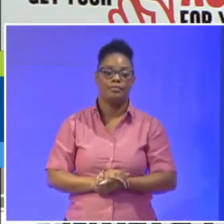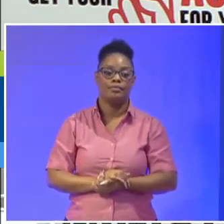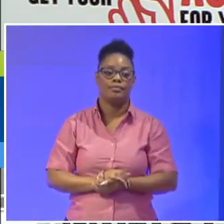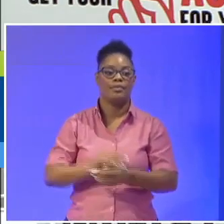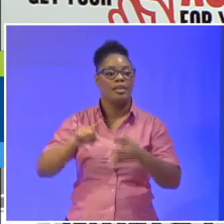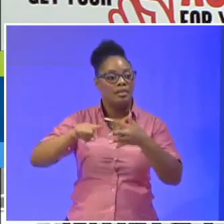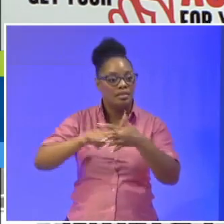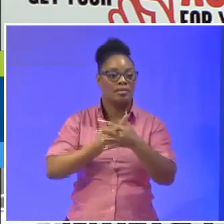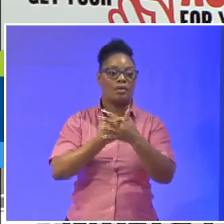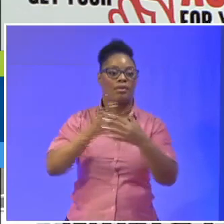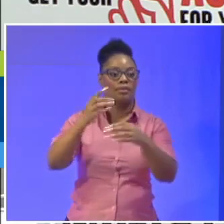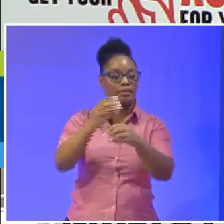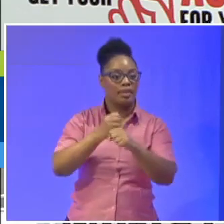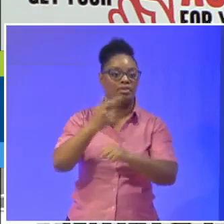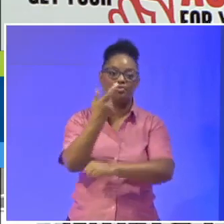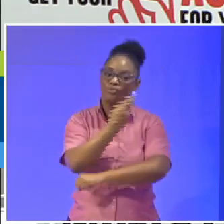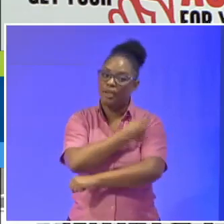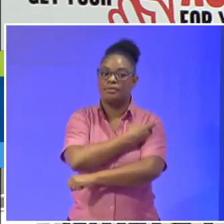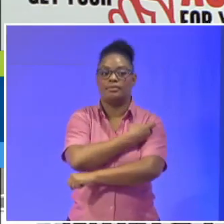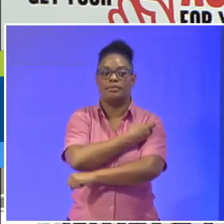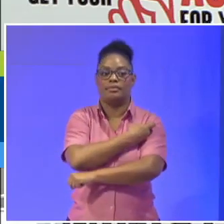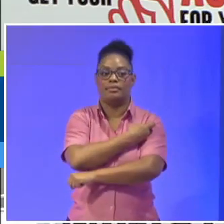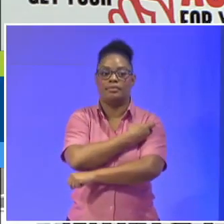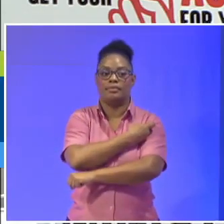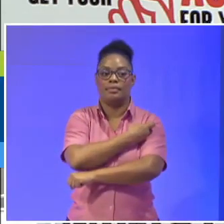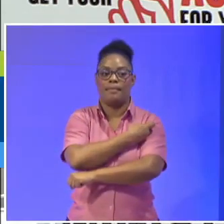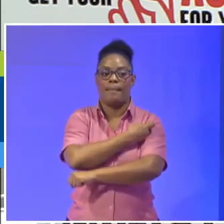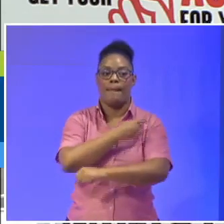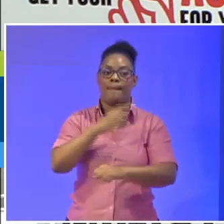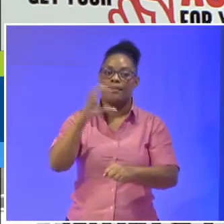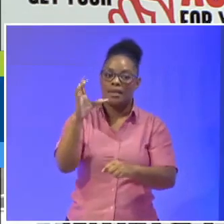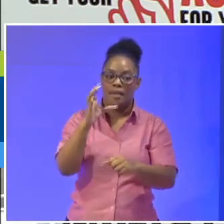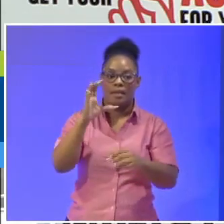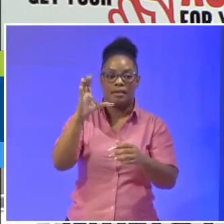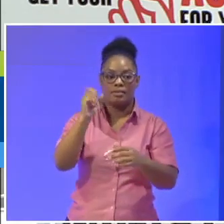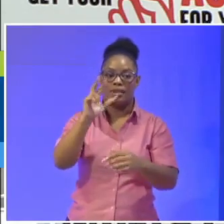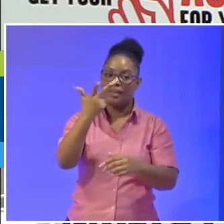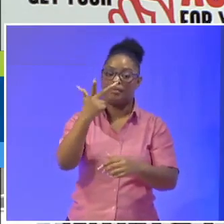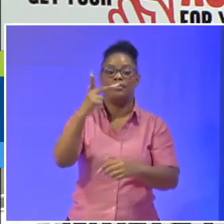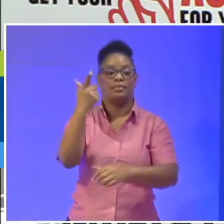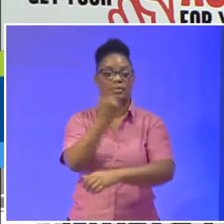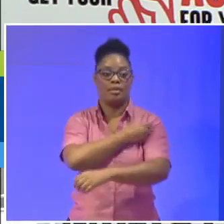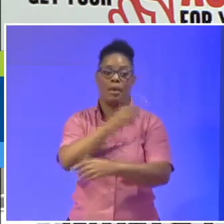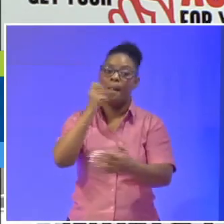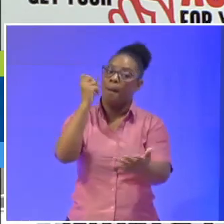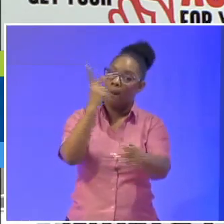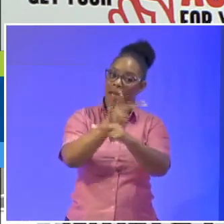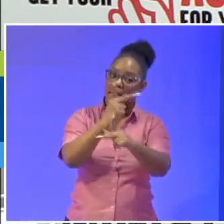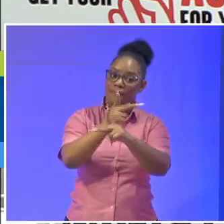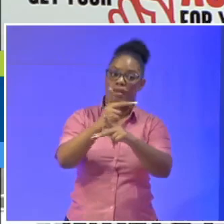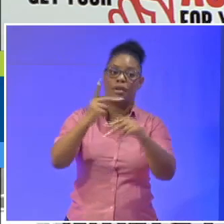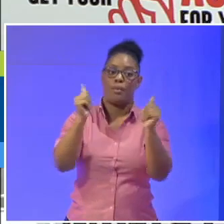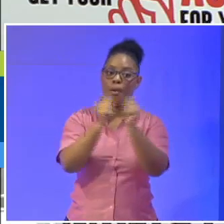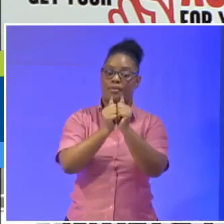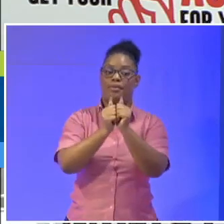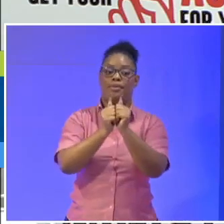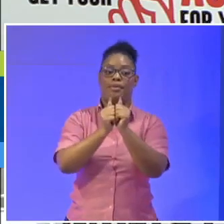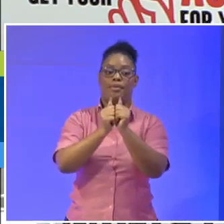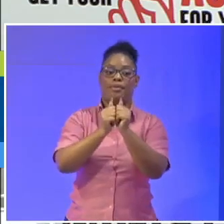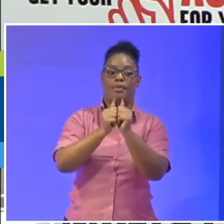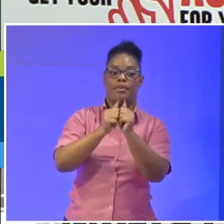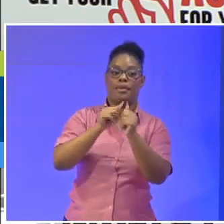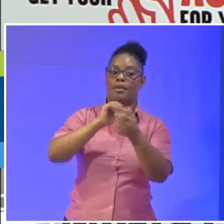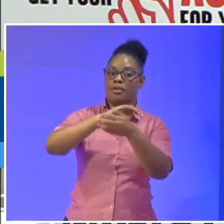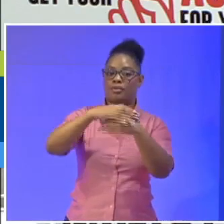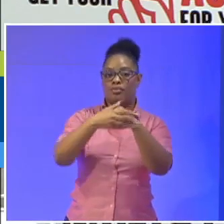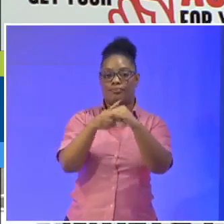get vaccinated, get boosted, and be careful with the three W's. We want you around. So